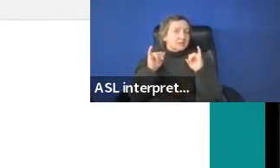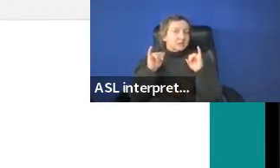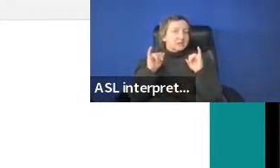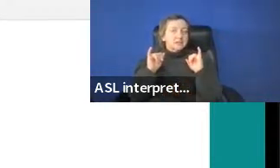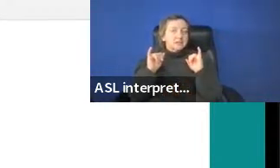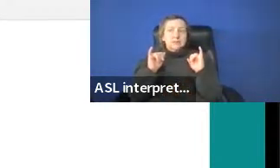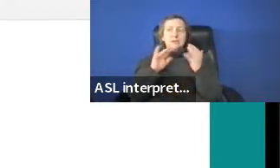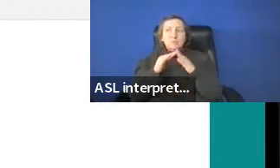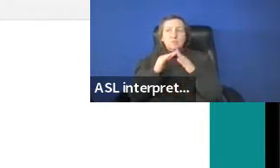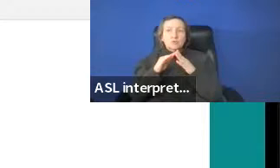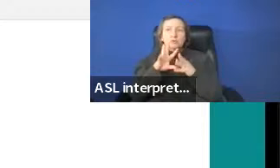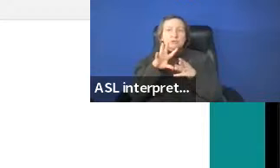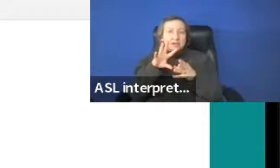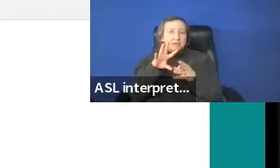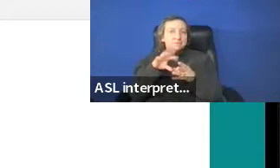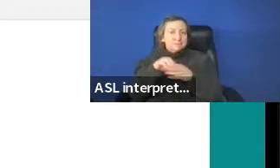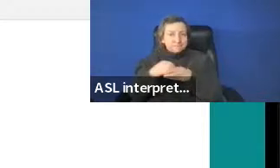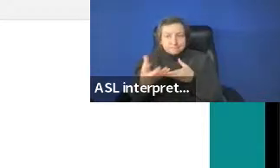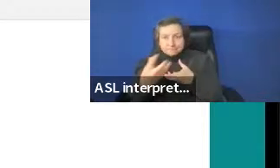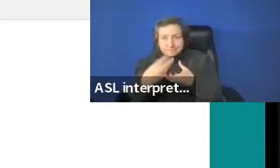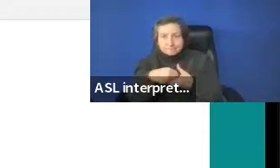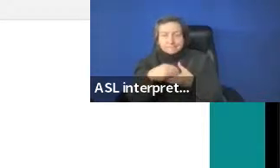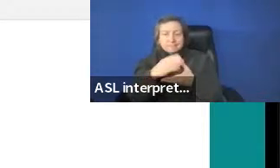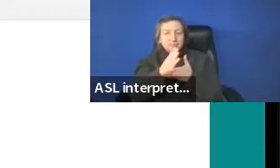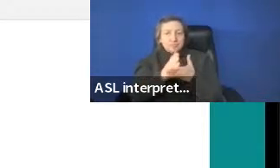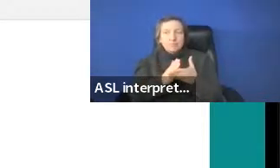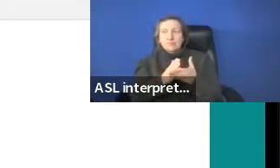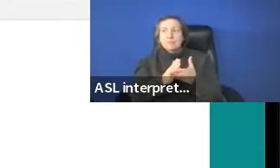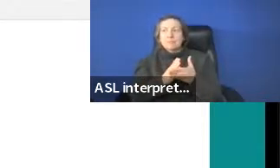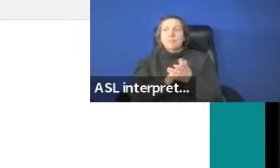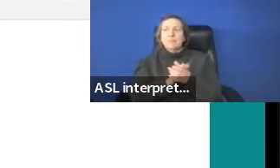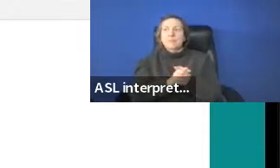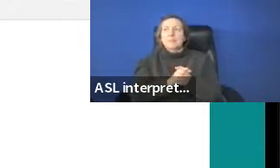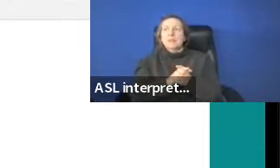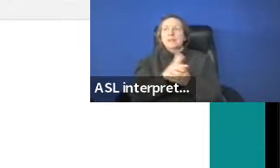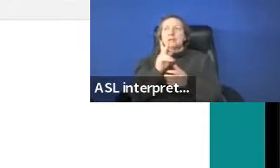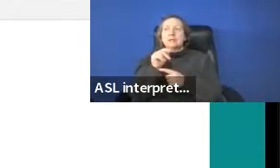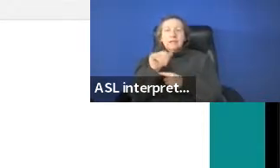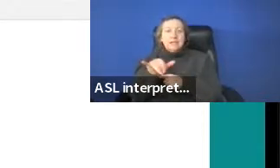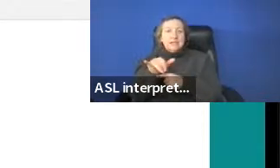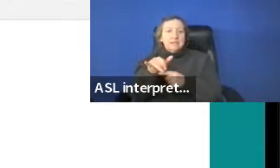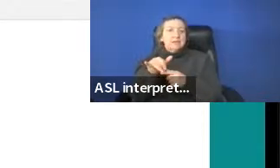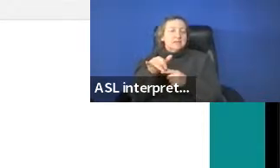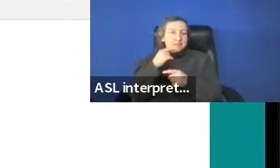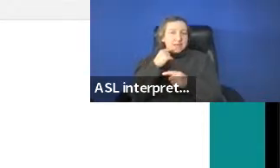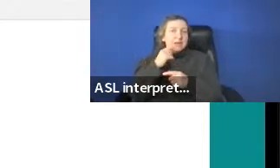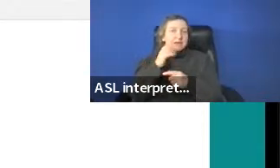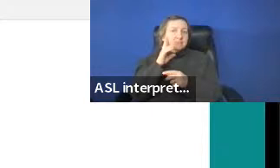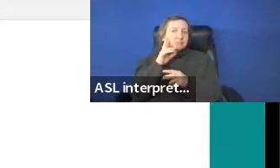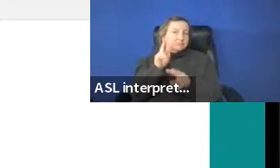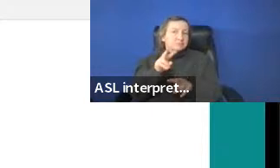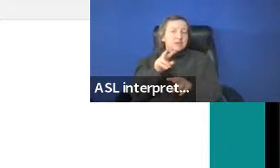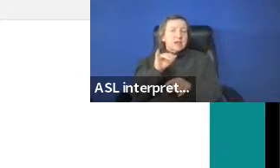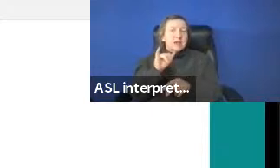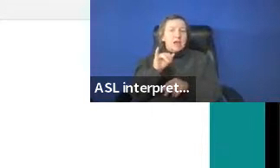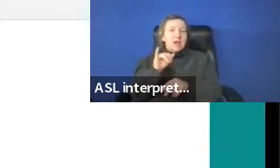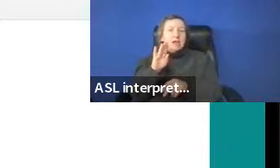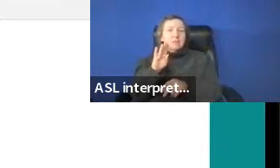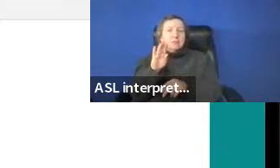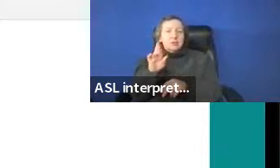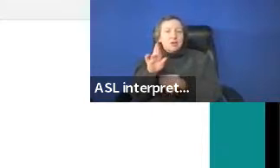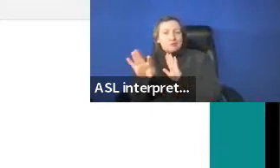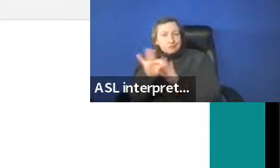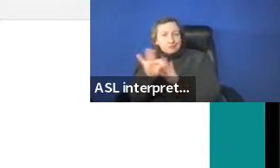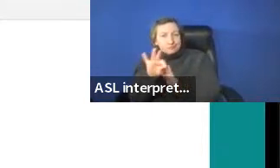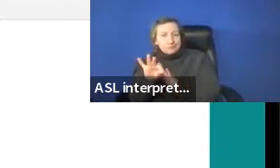community engagement portion of this, where, as Katie indicated, they'll look forth to the IBR solution and